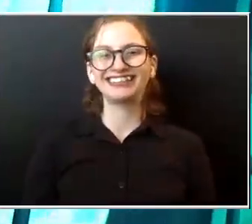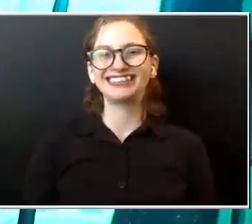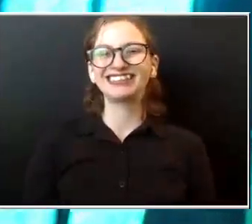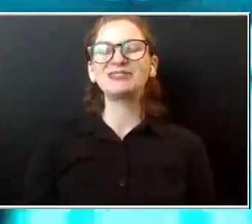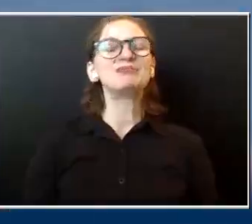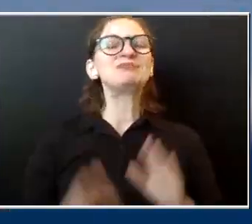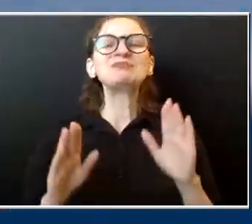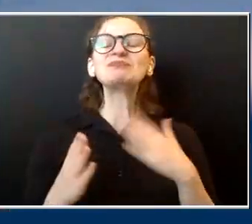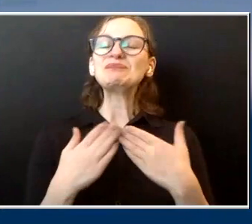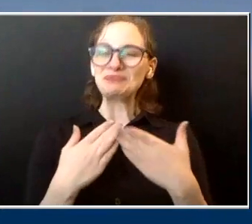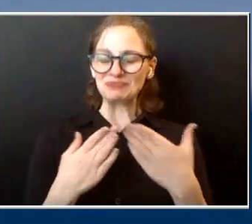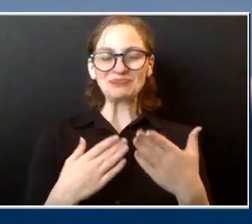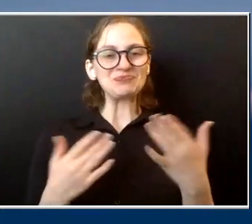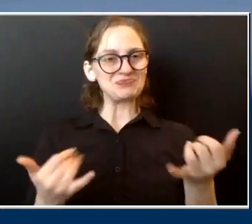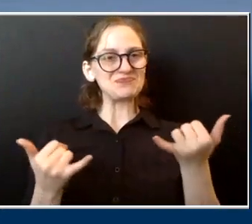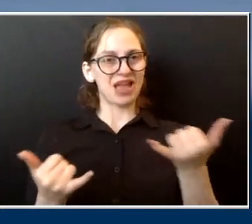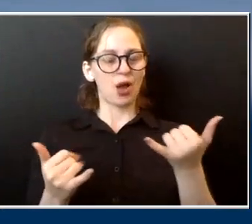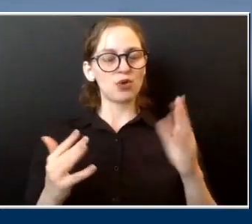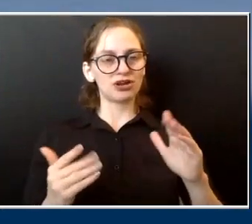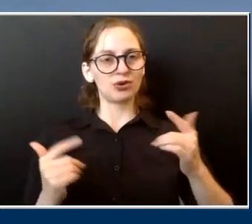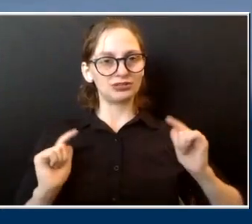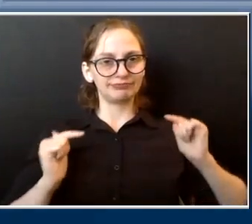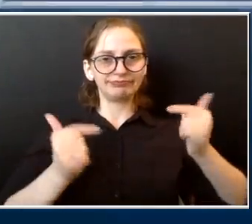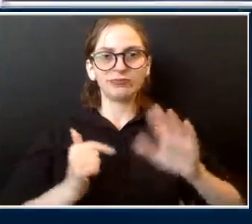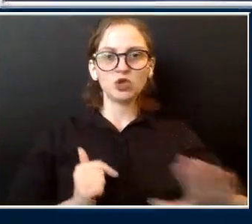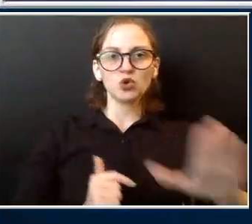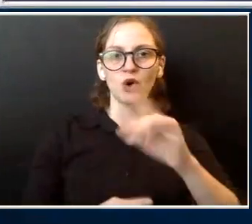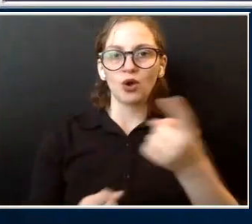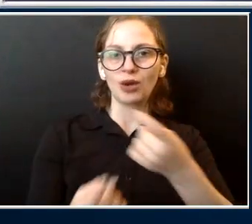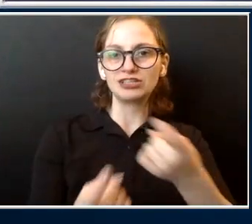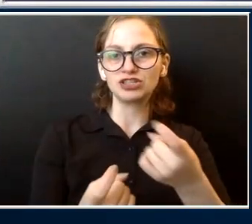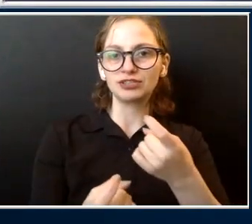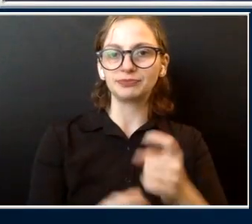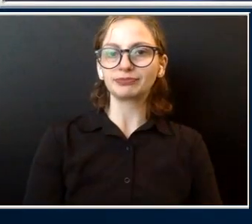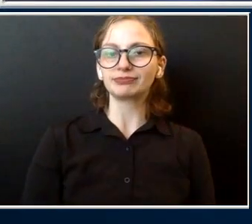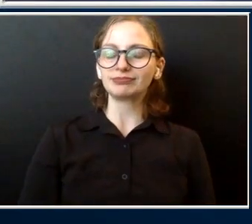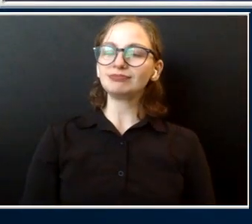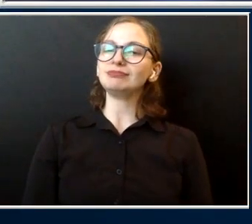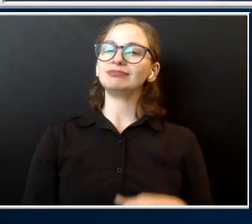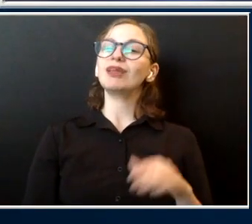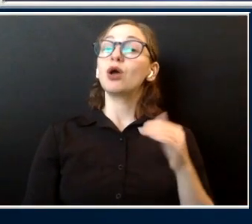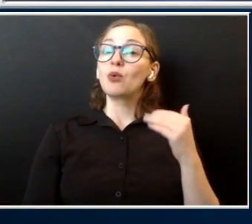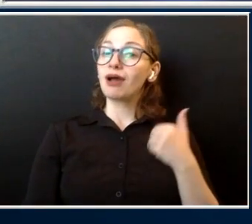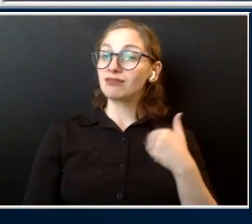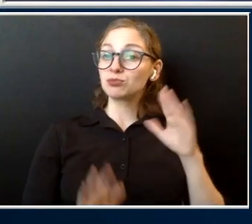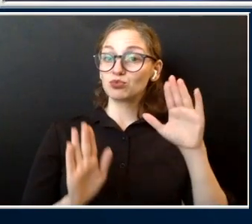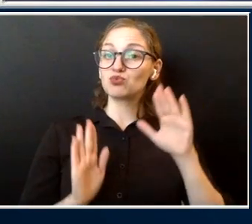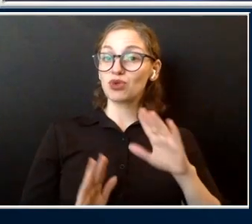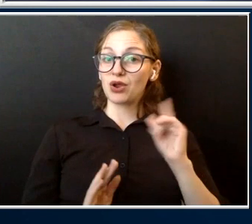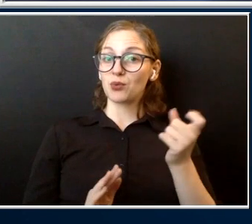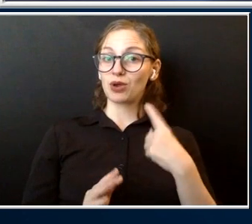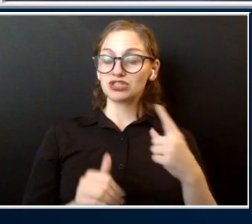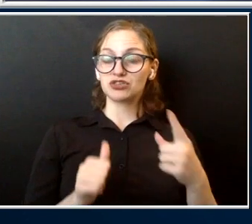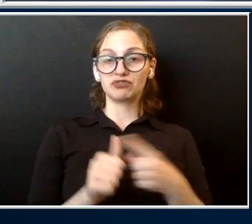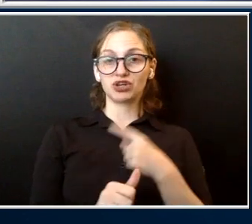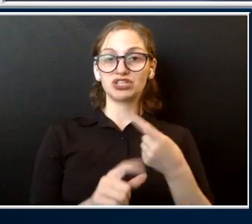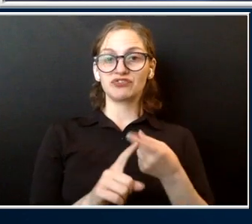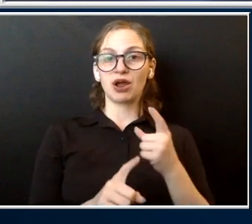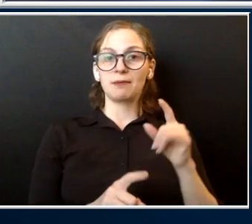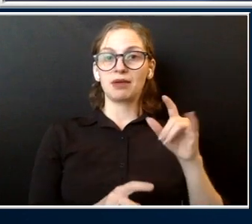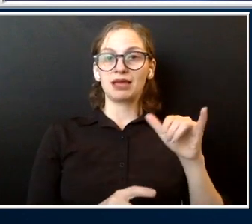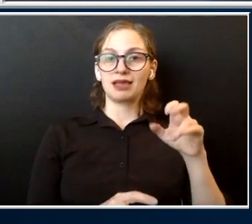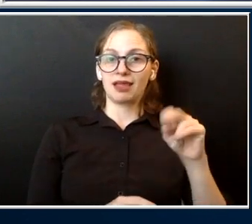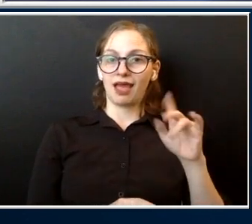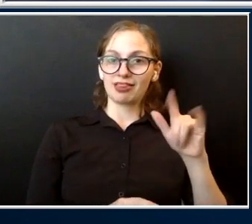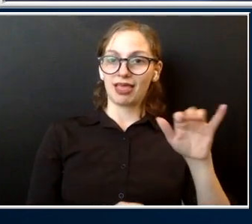questions. Alexis, I bet there's some questions out there this morning. We have some really great questions. The first one's from Yen Liang, one of our regular viewers.